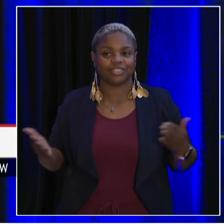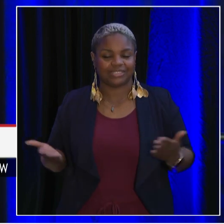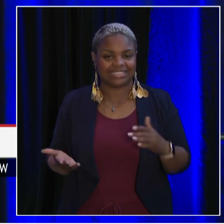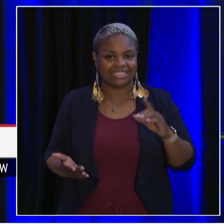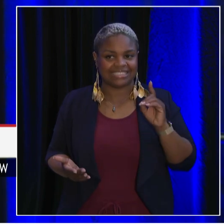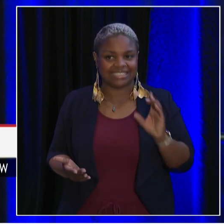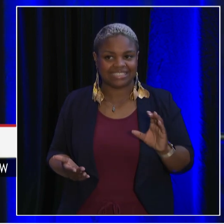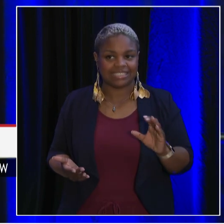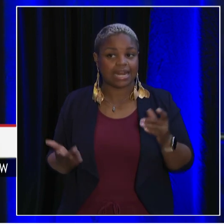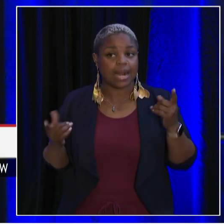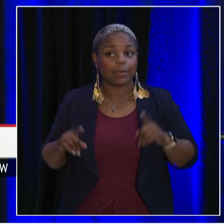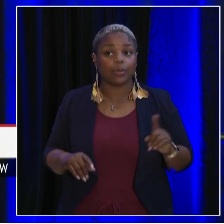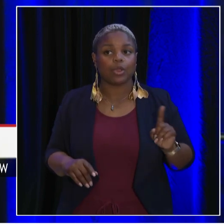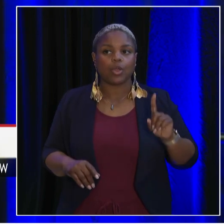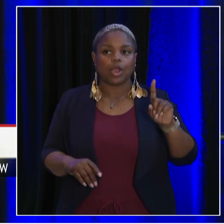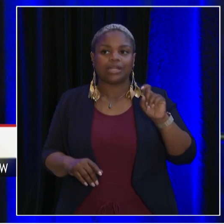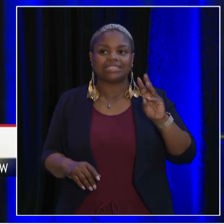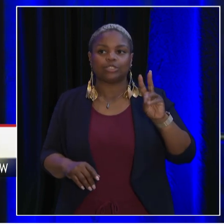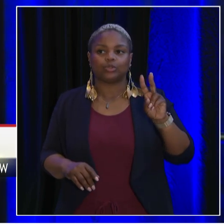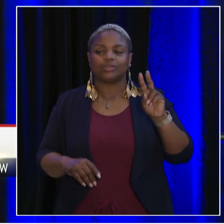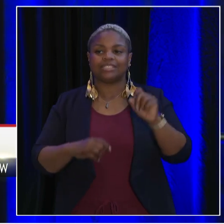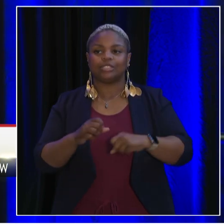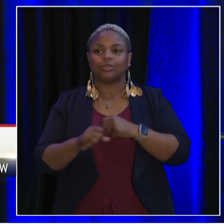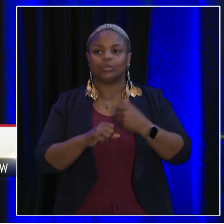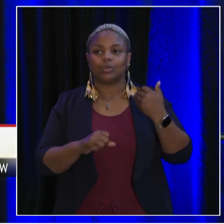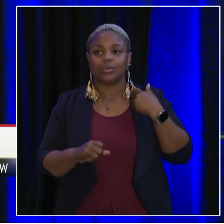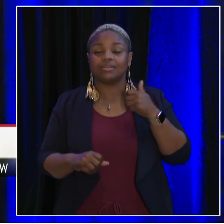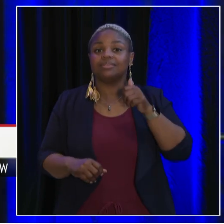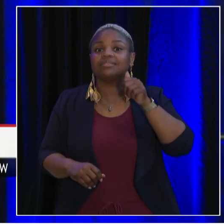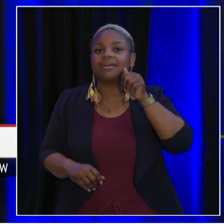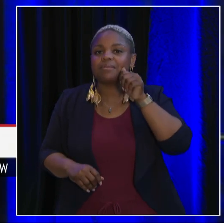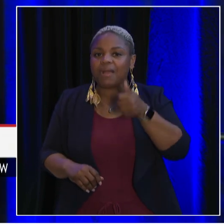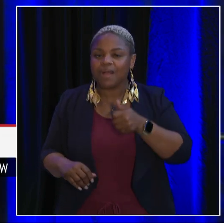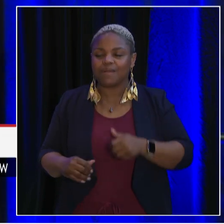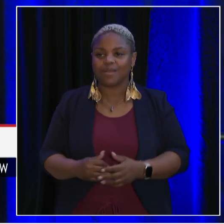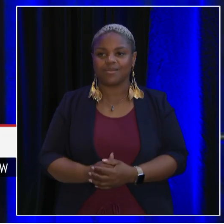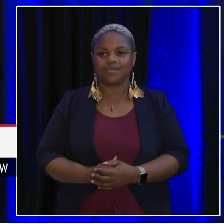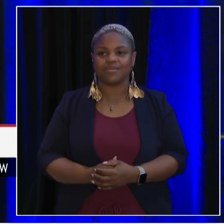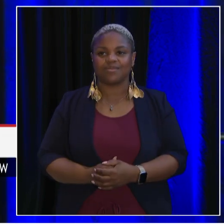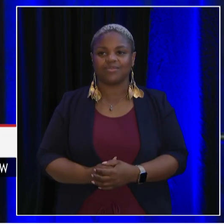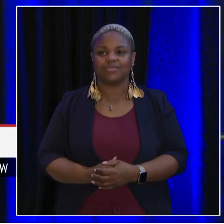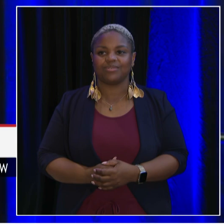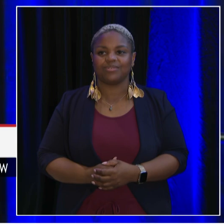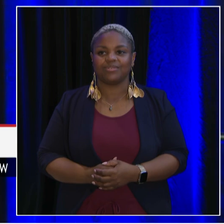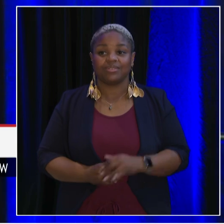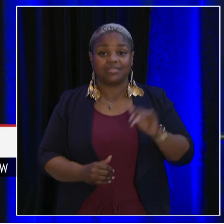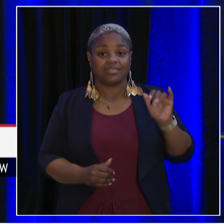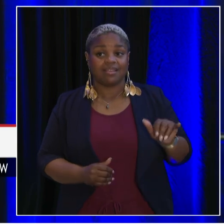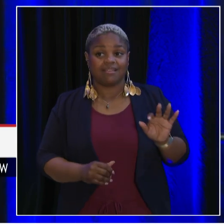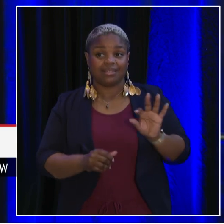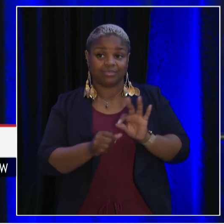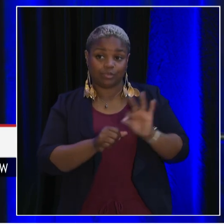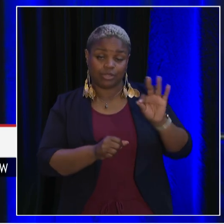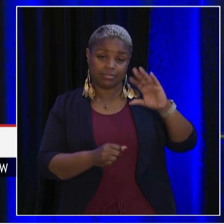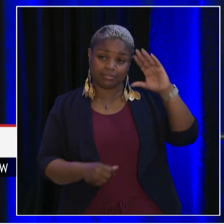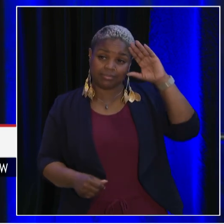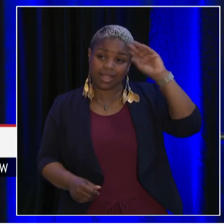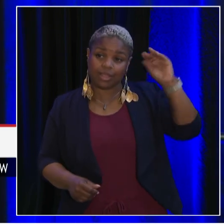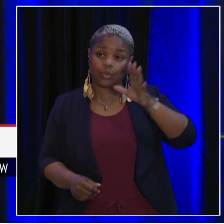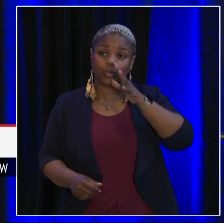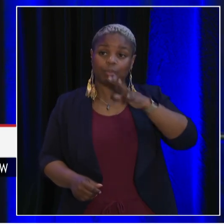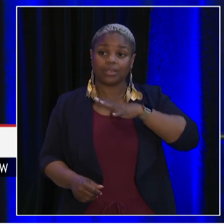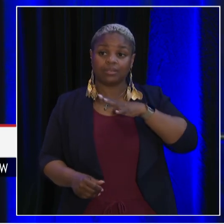happened 162 years ago tomorrow. It is in the spirit of these men and women who were not only emancipated,